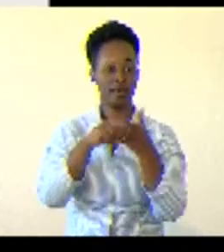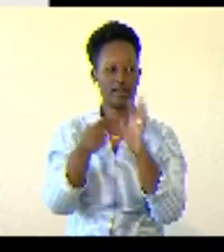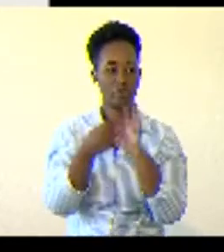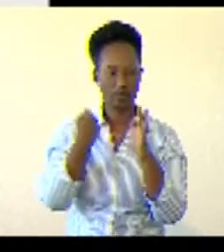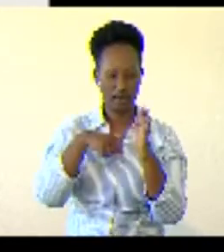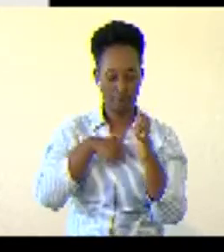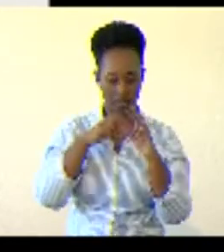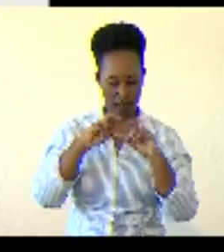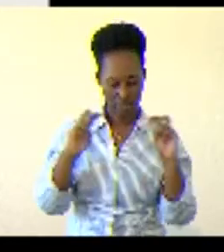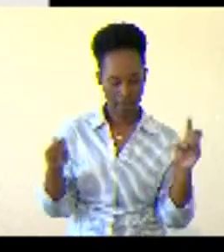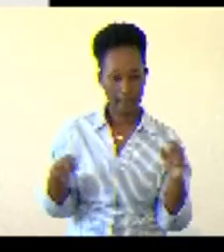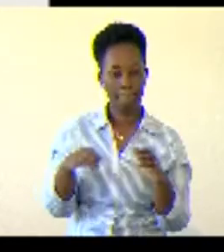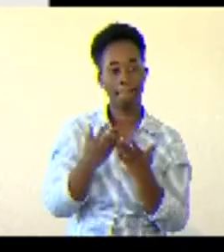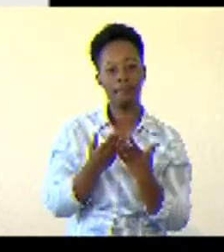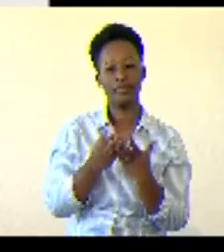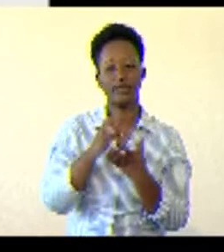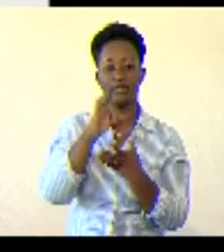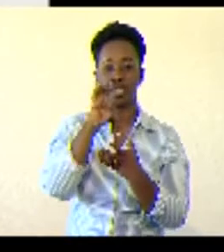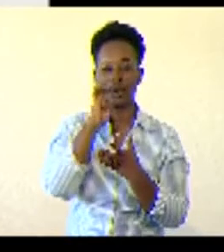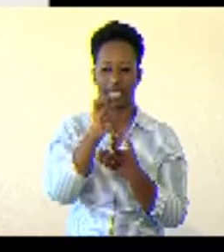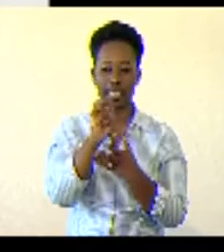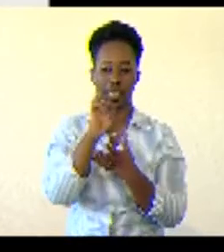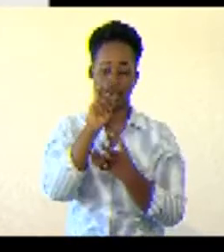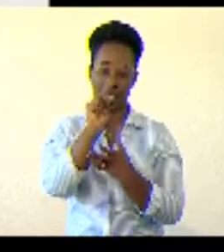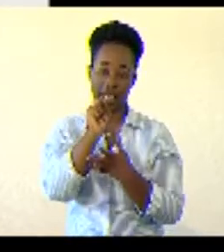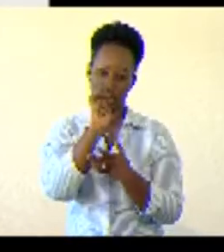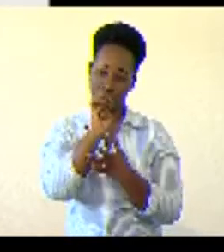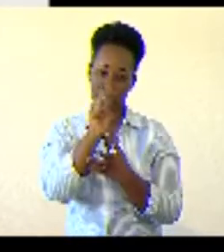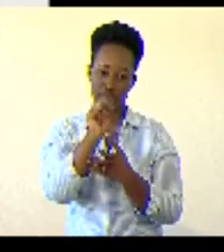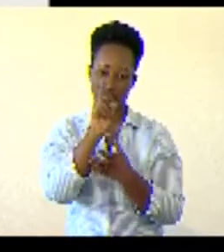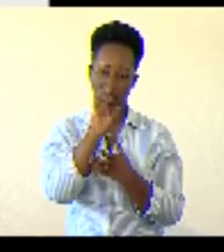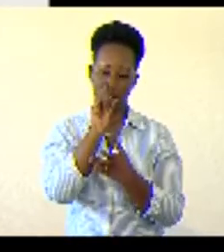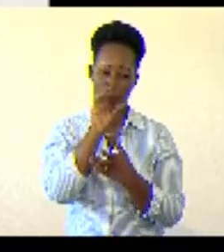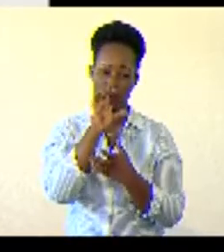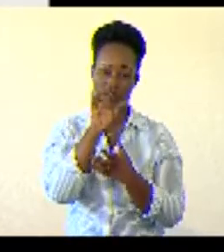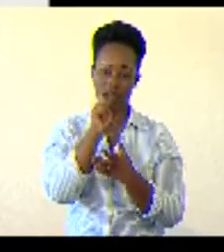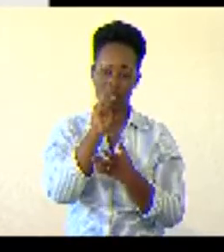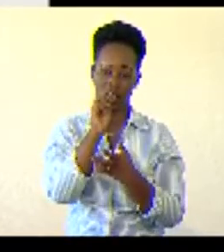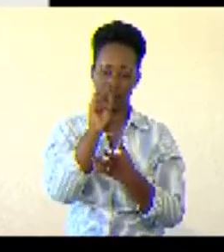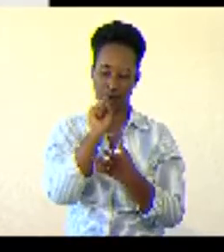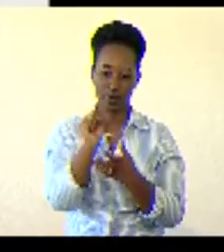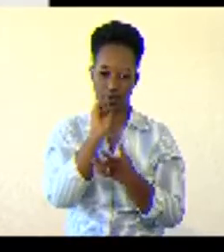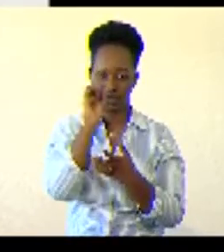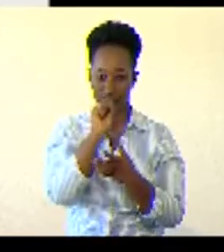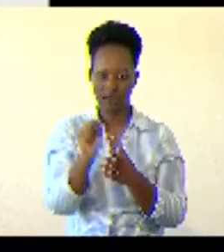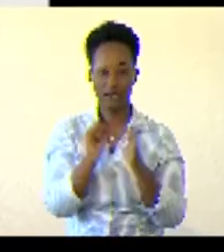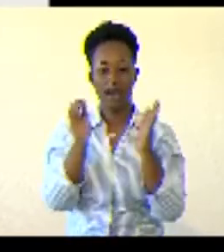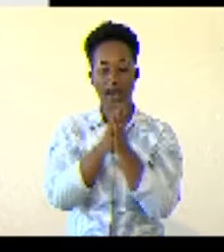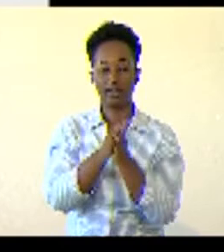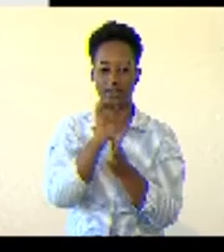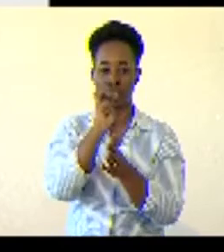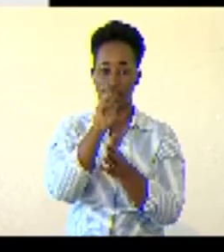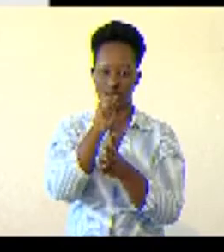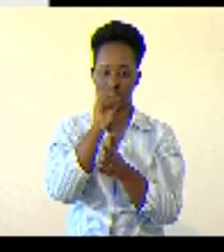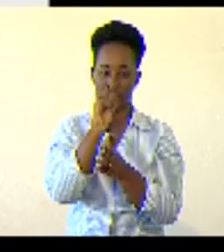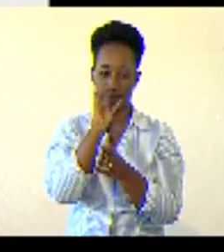the endocytosis process, and we're going to go through exocytosis process. So let's start